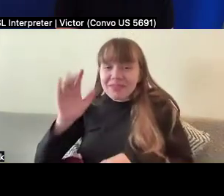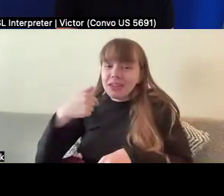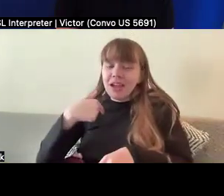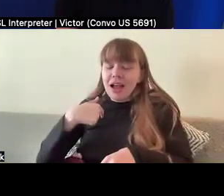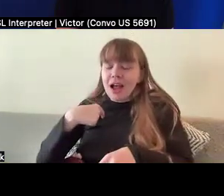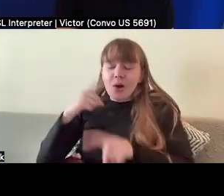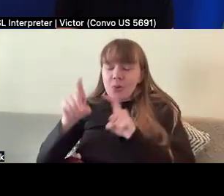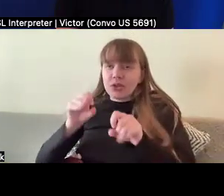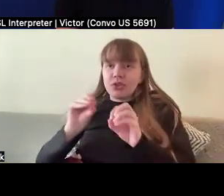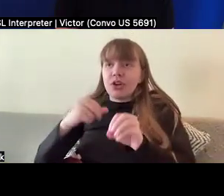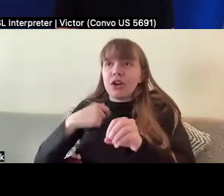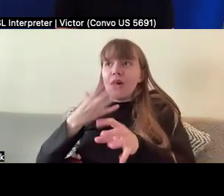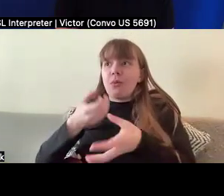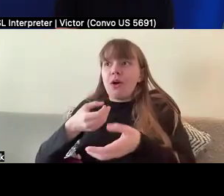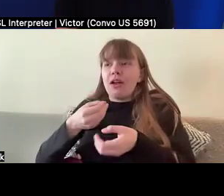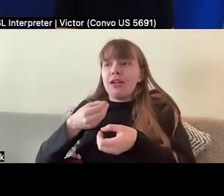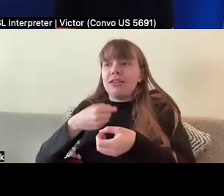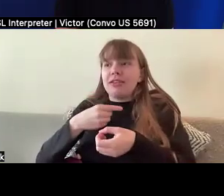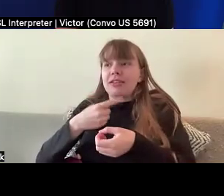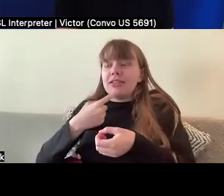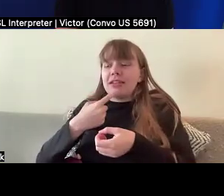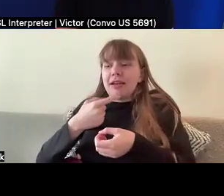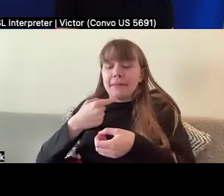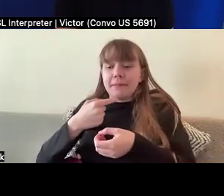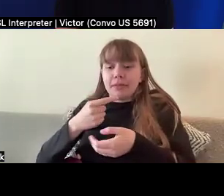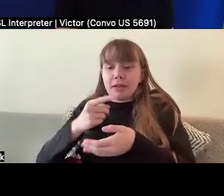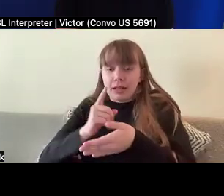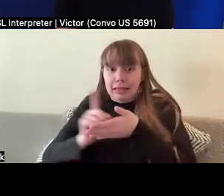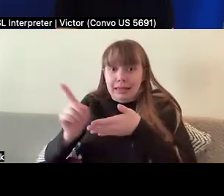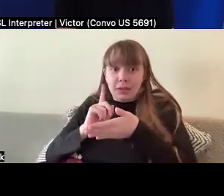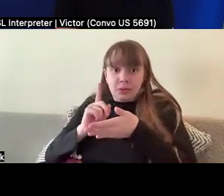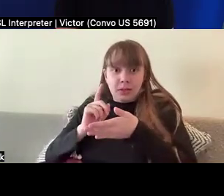Yeah, please. I don't have a question.